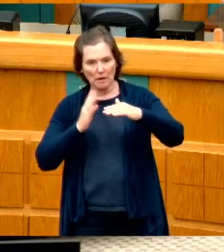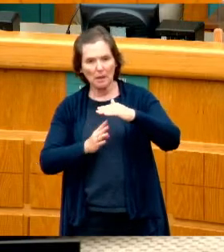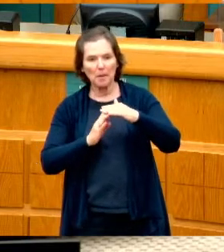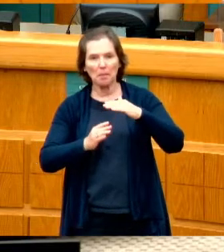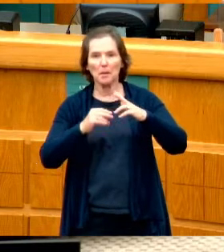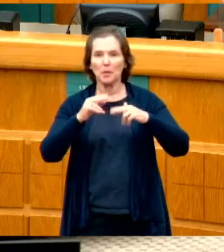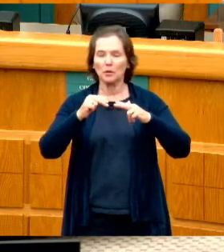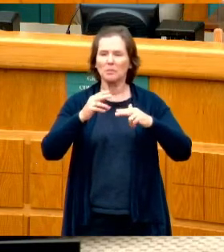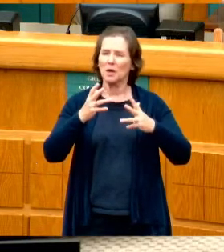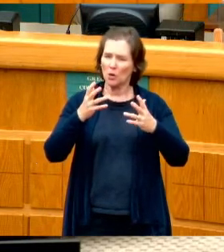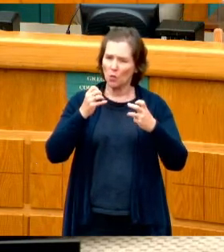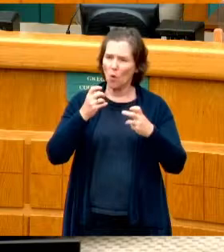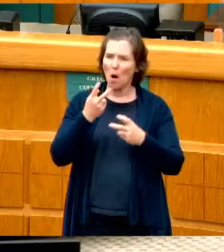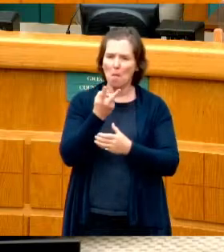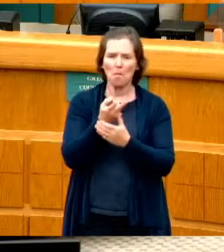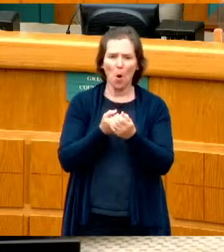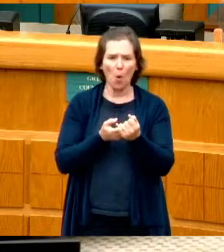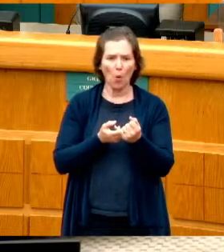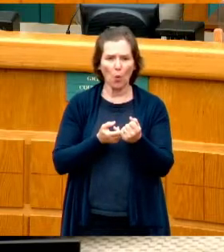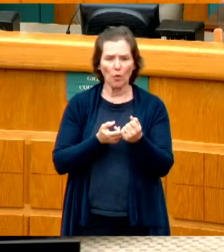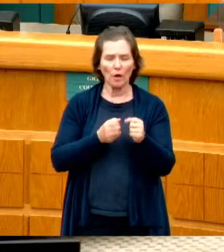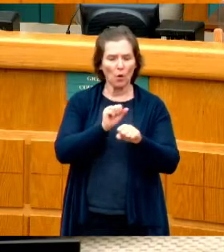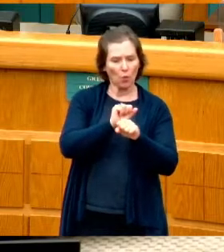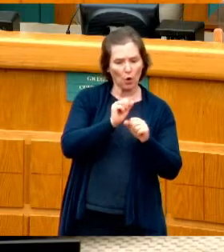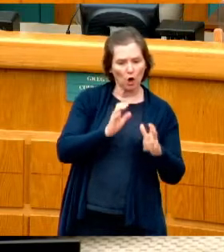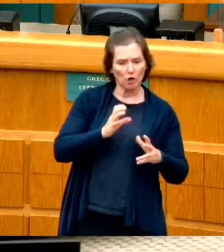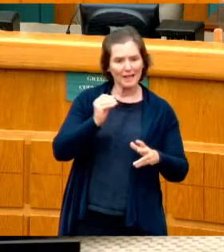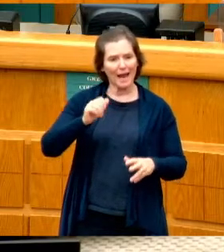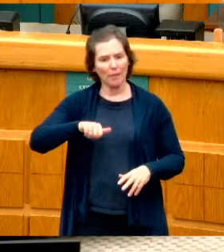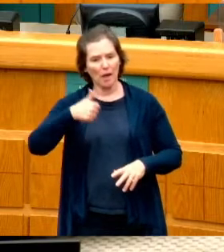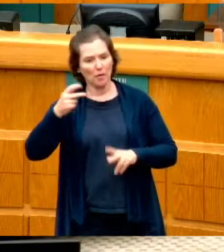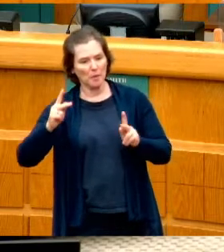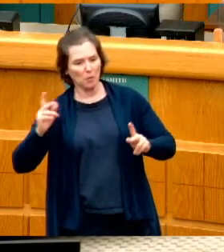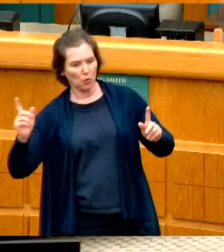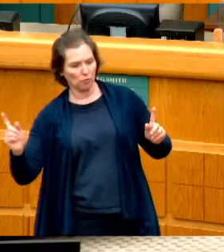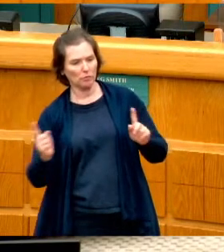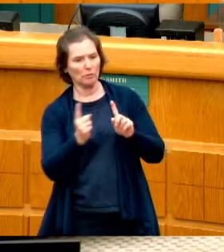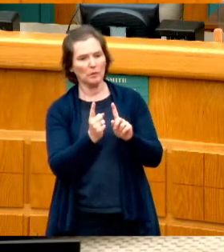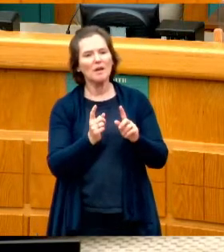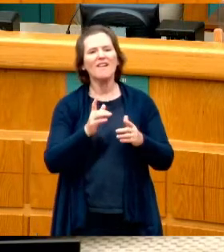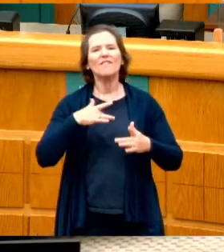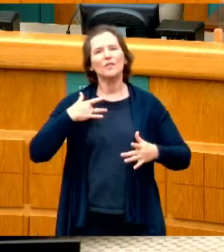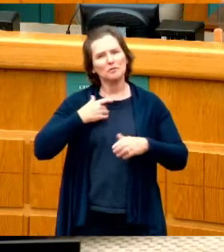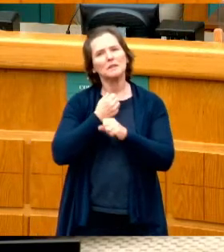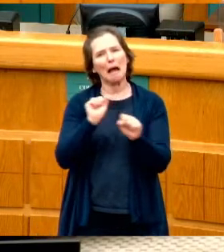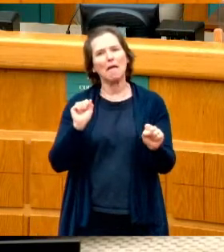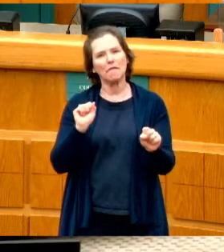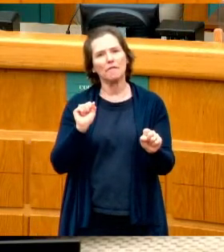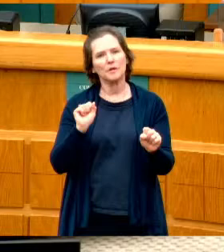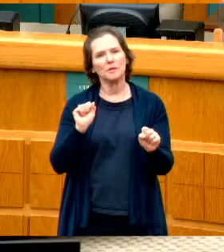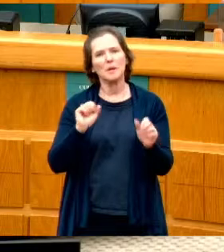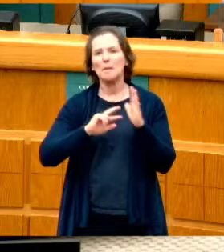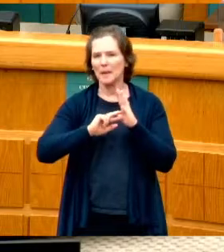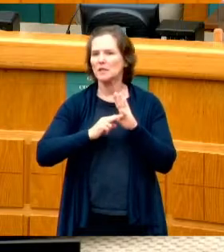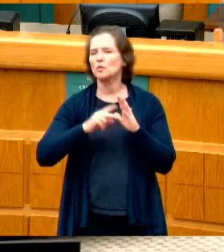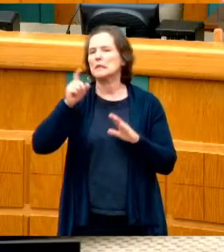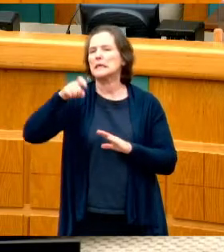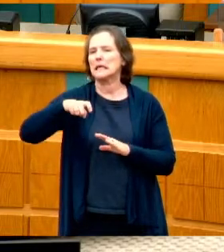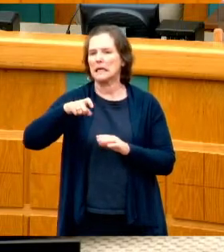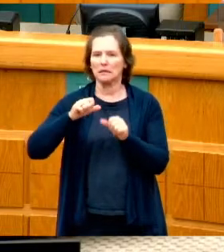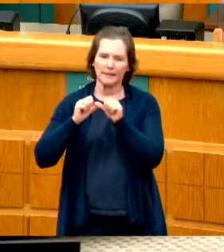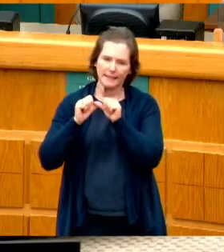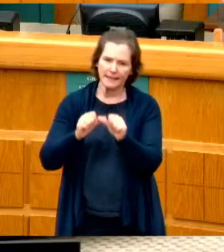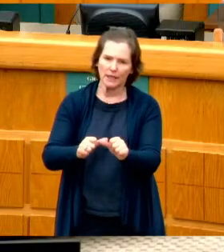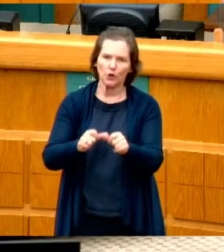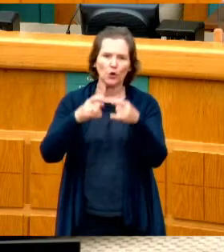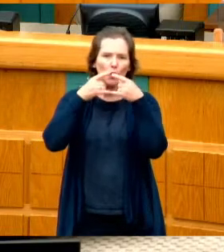them to feel safe as well. And so going forward, we'll continue the mask requirement, not only for patrons,